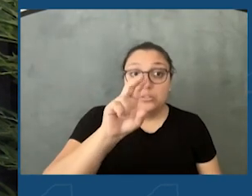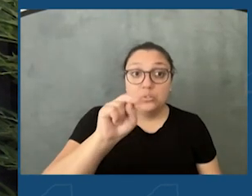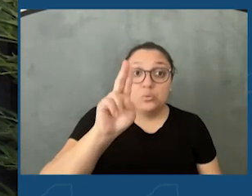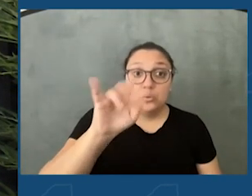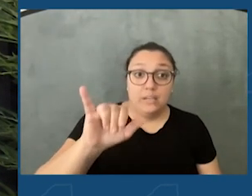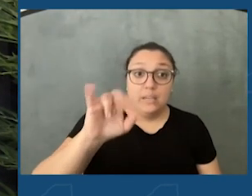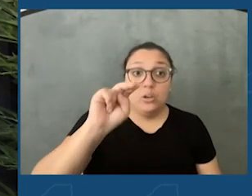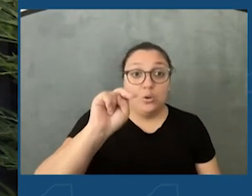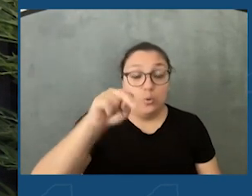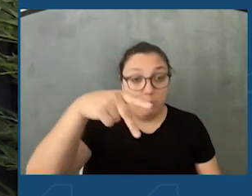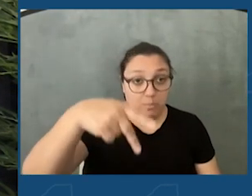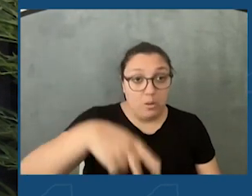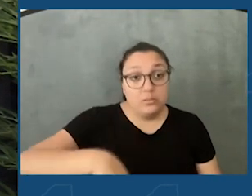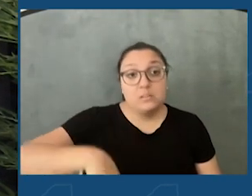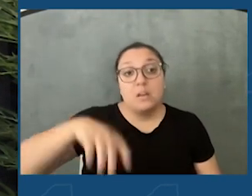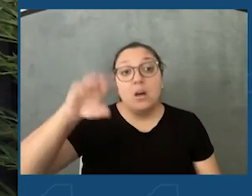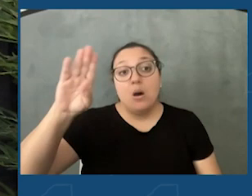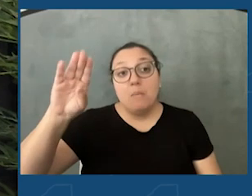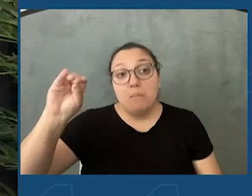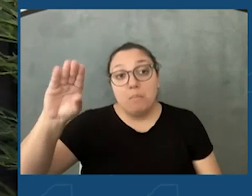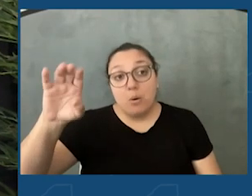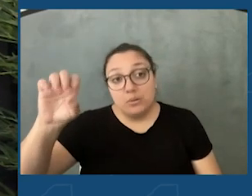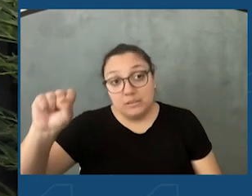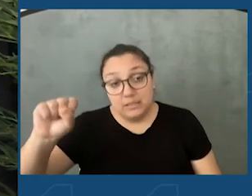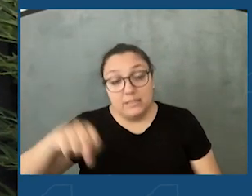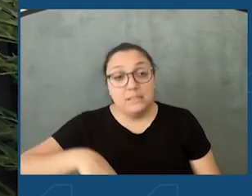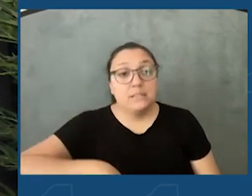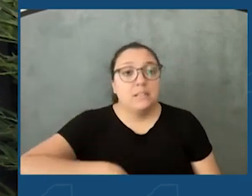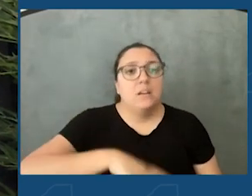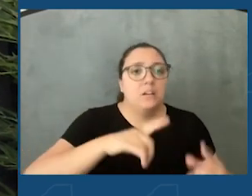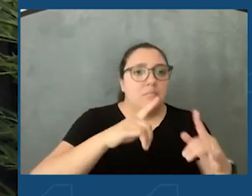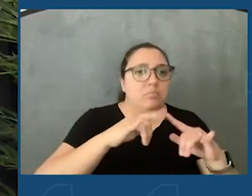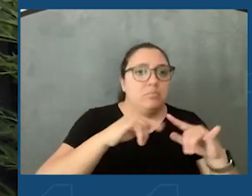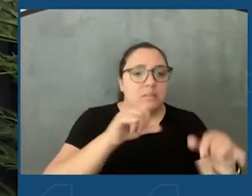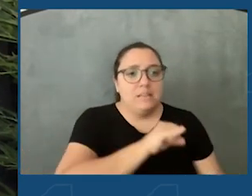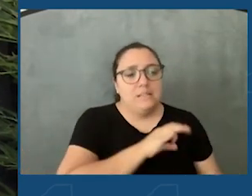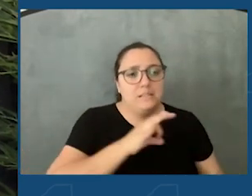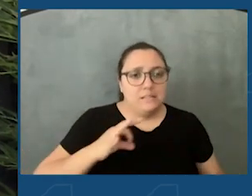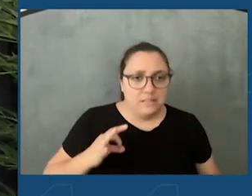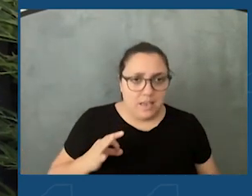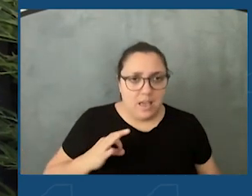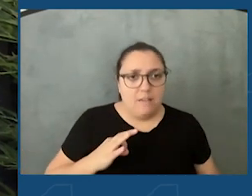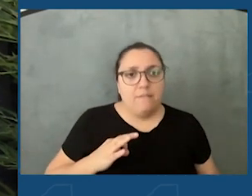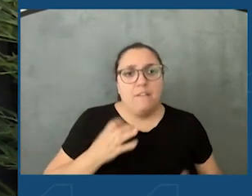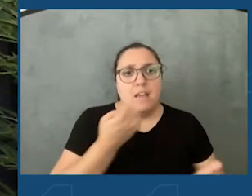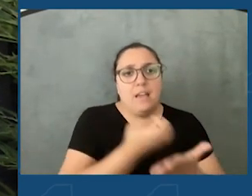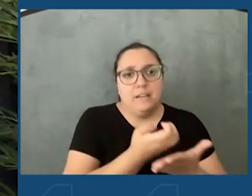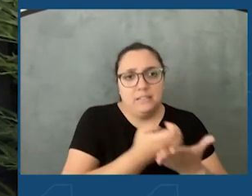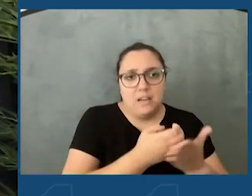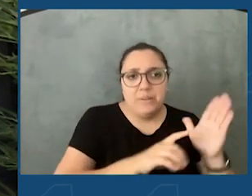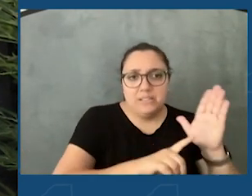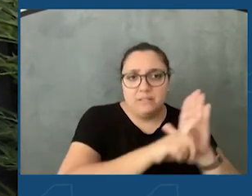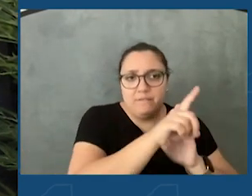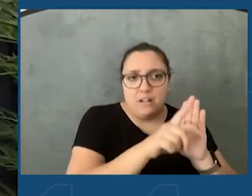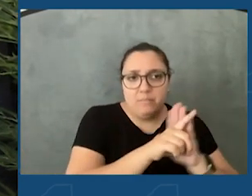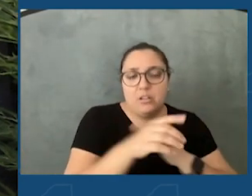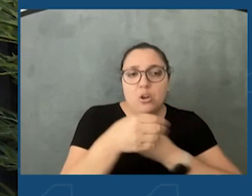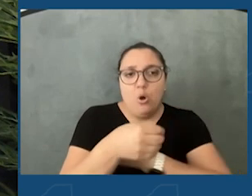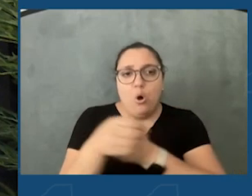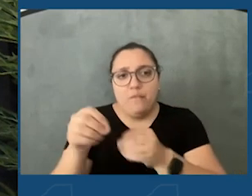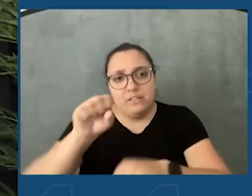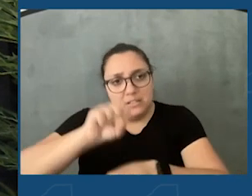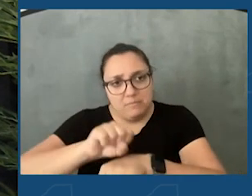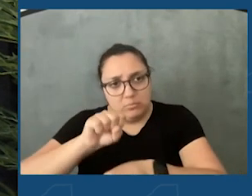Ulster BOCES, our community partners, and our staff at the Departments of Economic Development, the Office of Employment and Training and